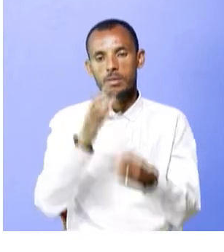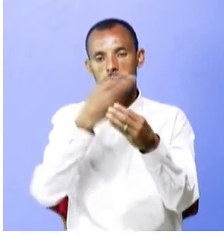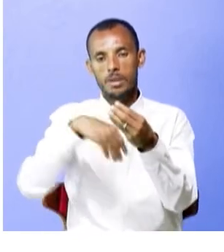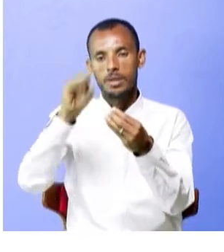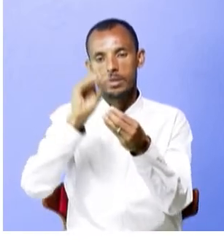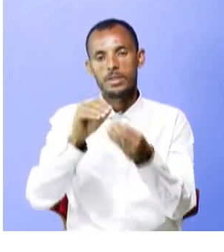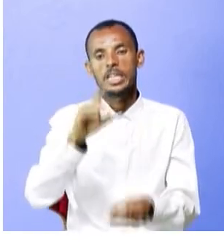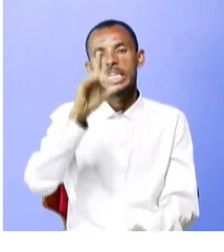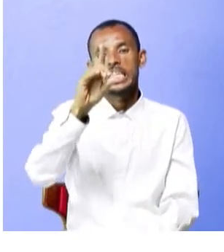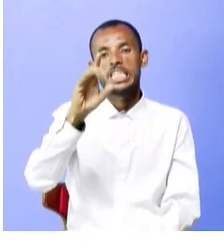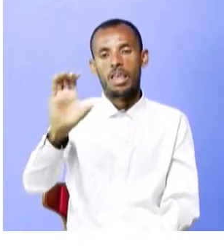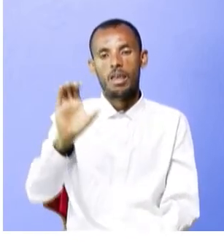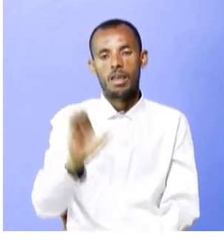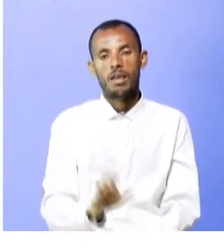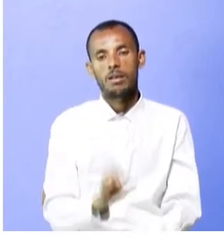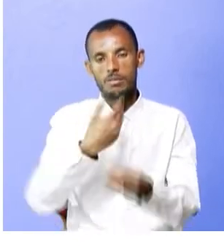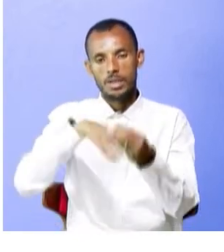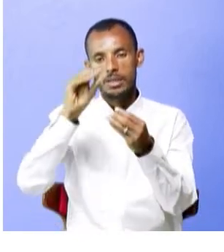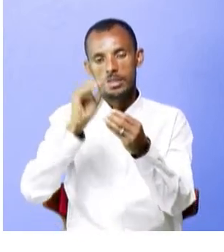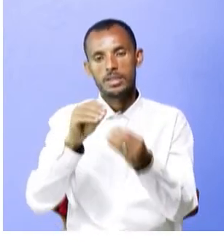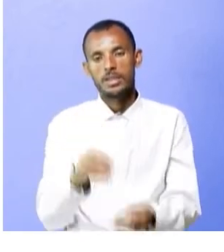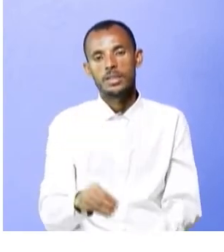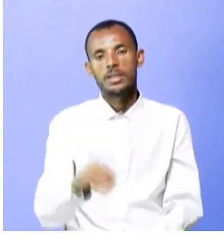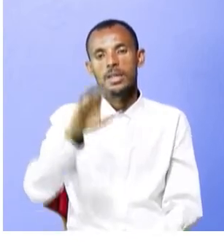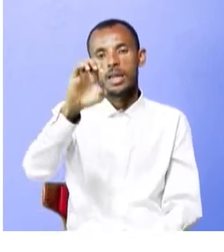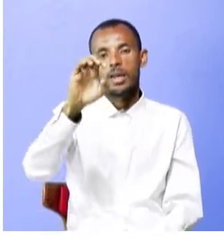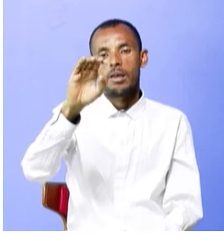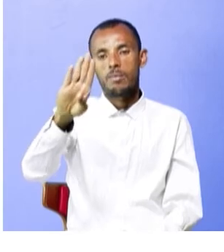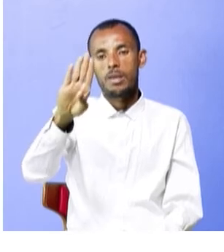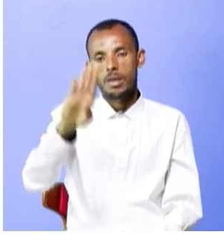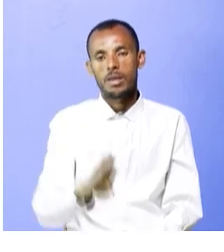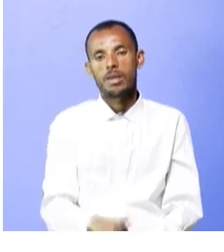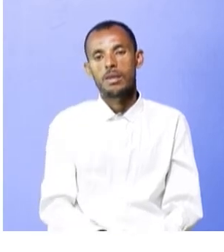plus DC plus EB,